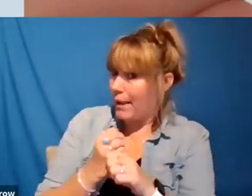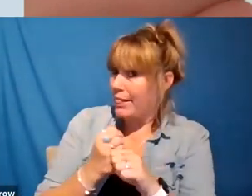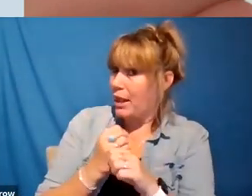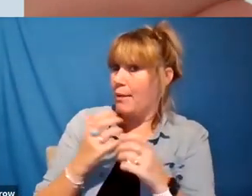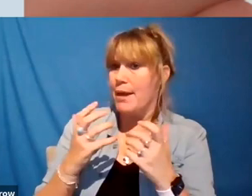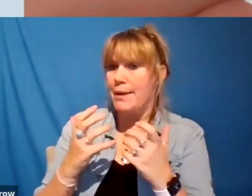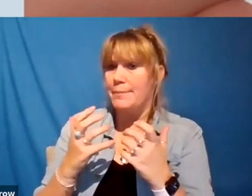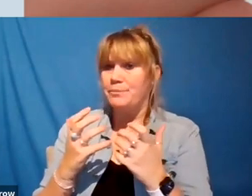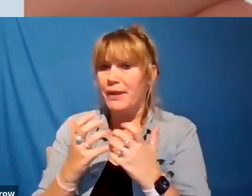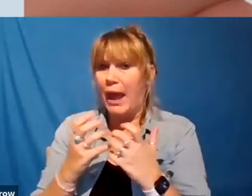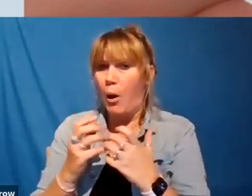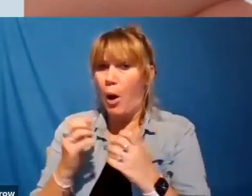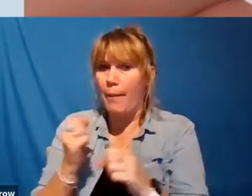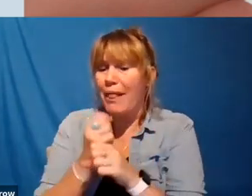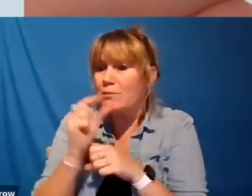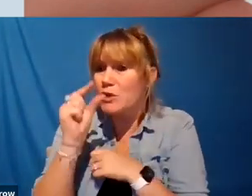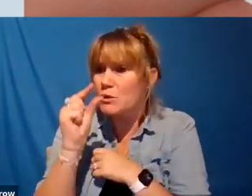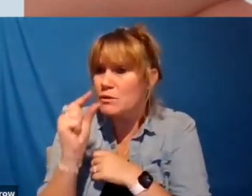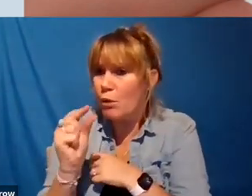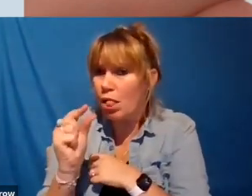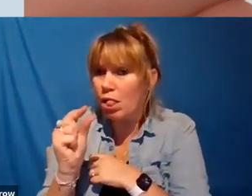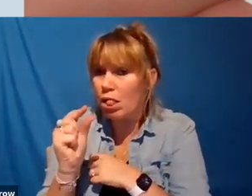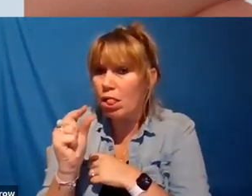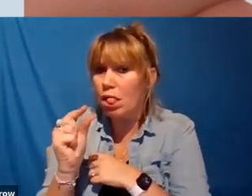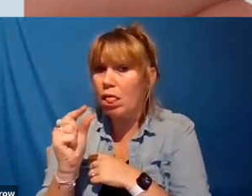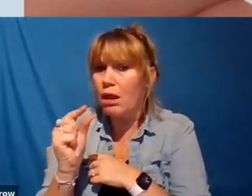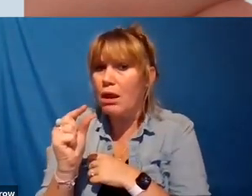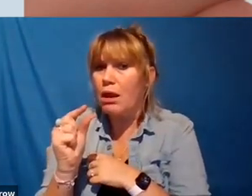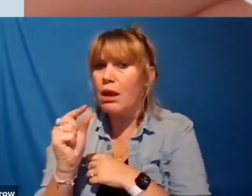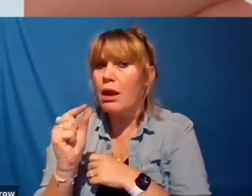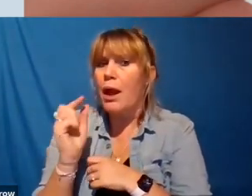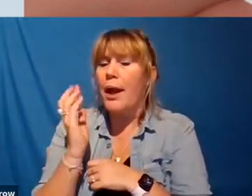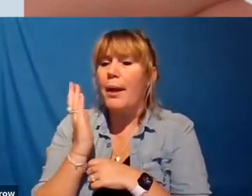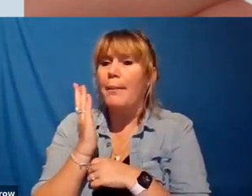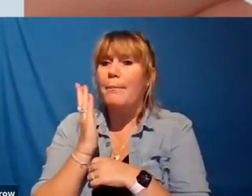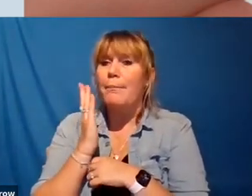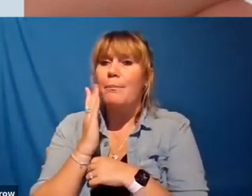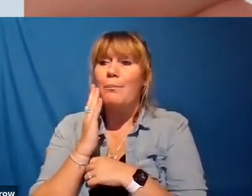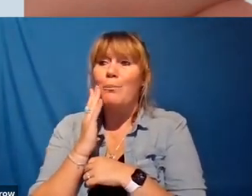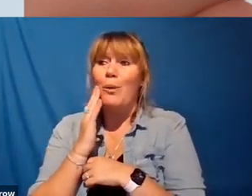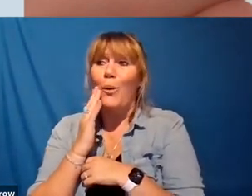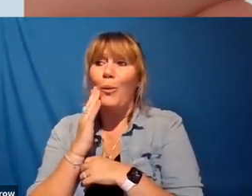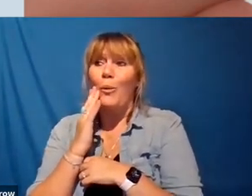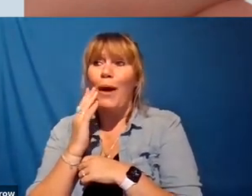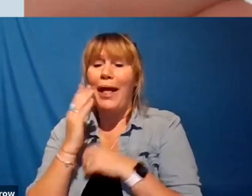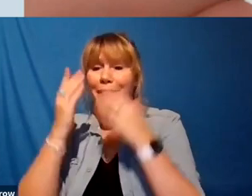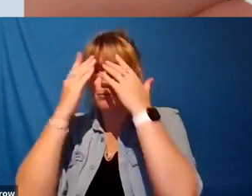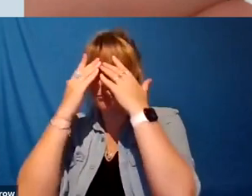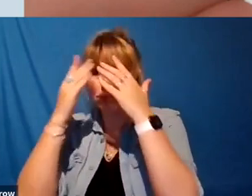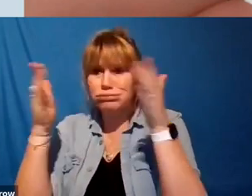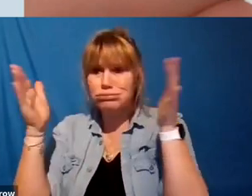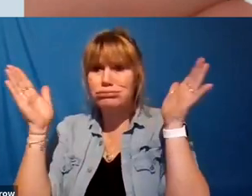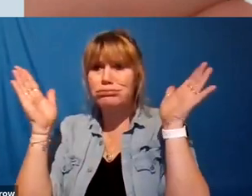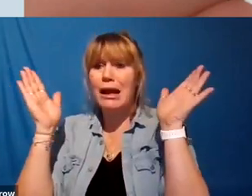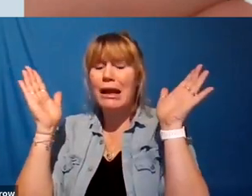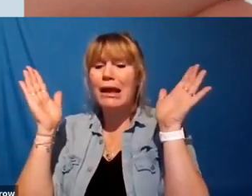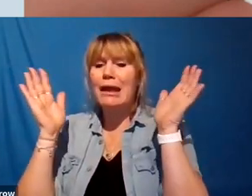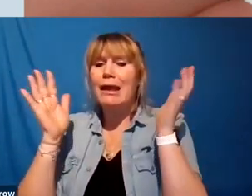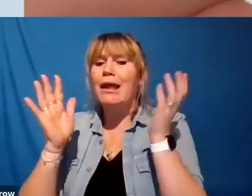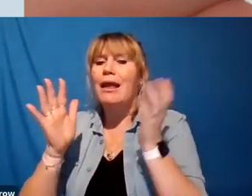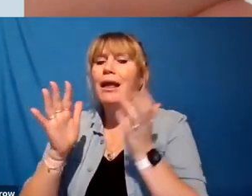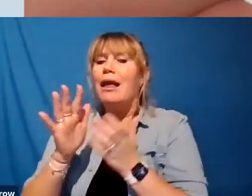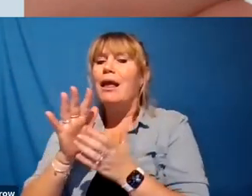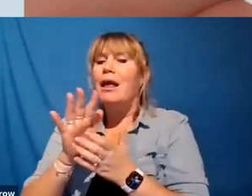I got them so small, once the kind of the gates of wonder had been opened, and you know,